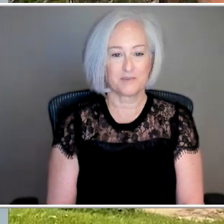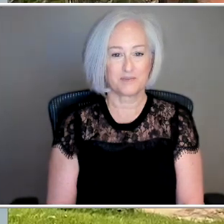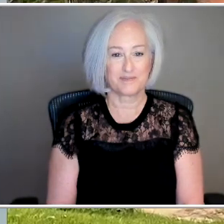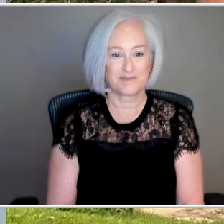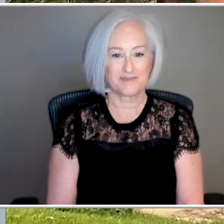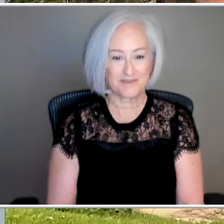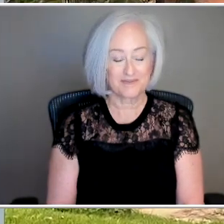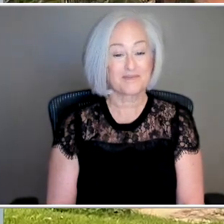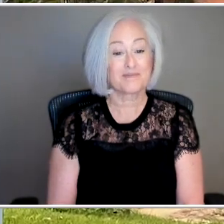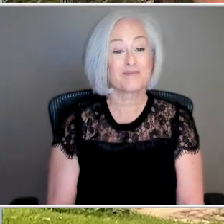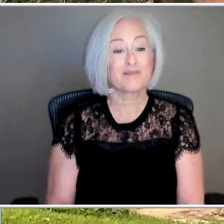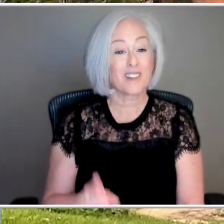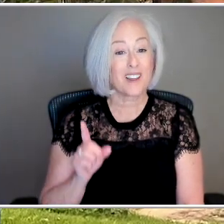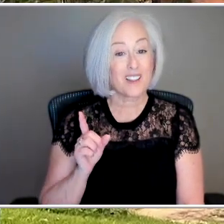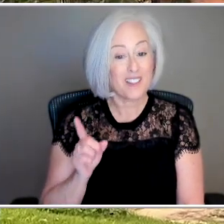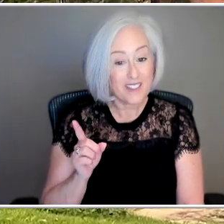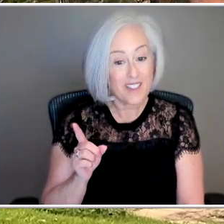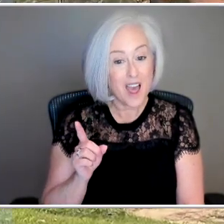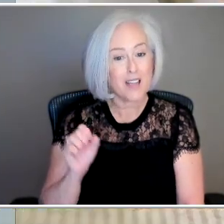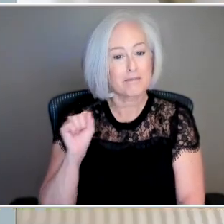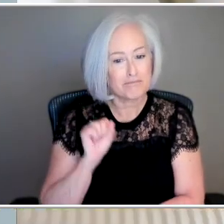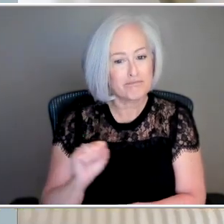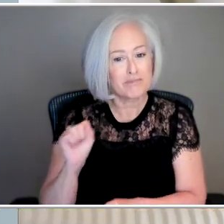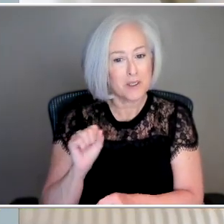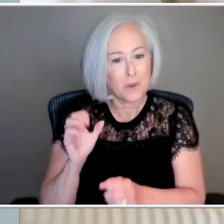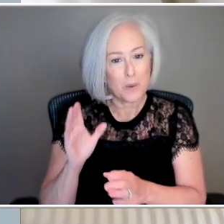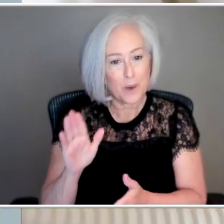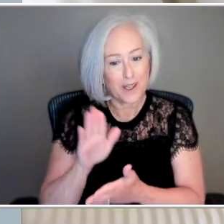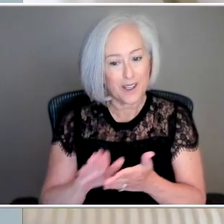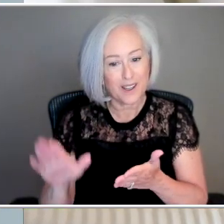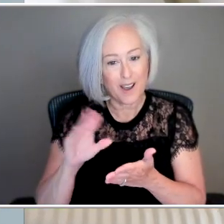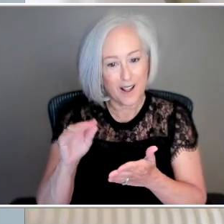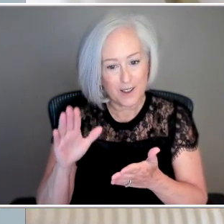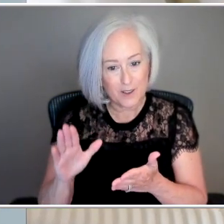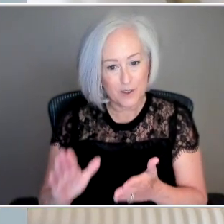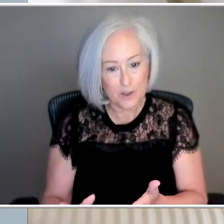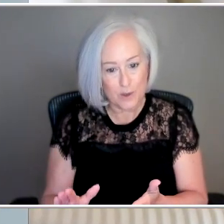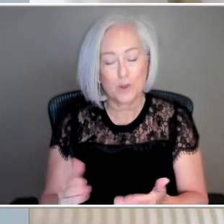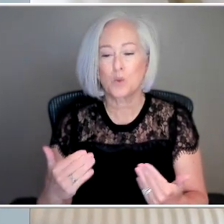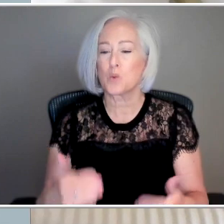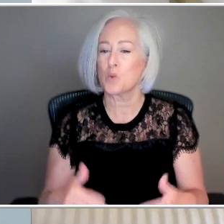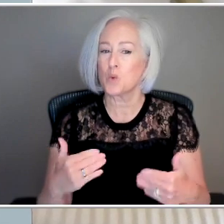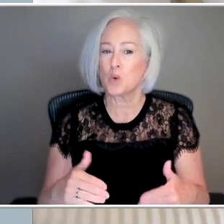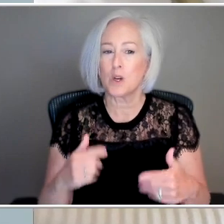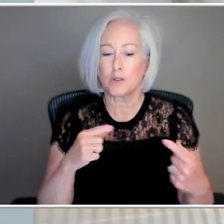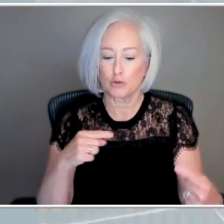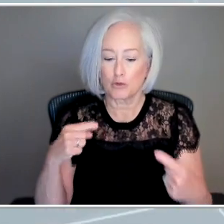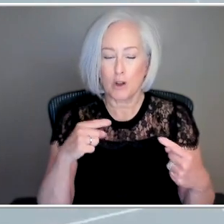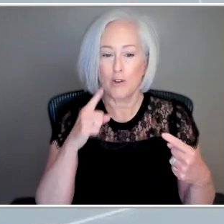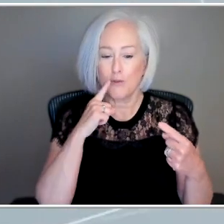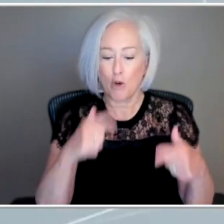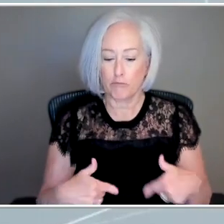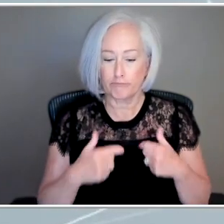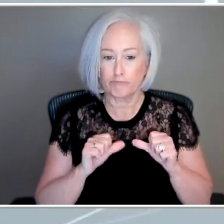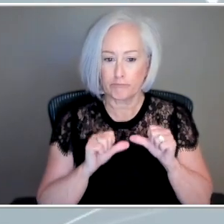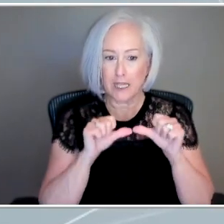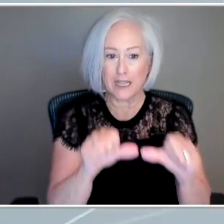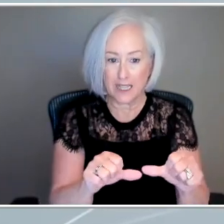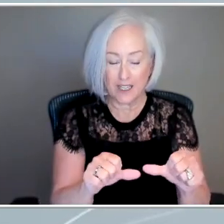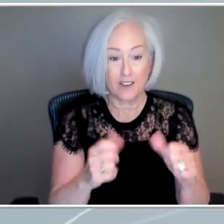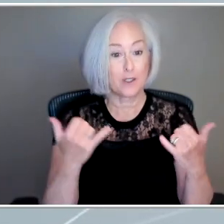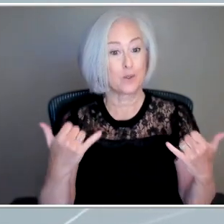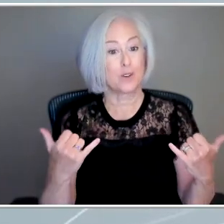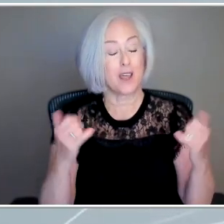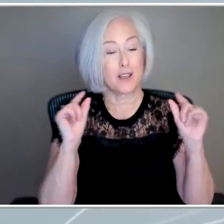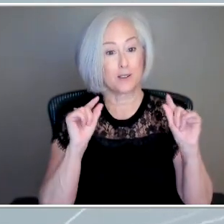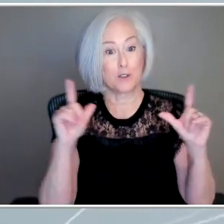This hard-working college student ended up in the fight for his life. Today, we learn his surprise diagnosis and meet the mom